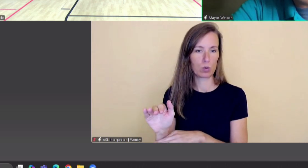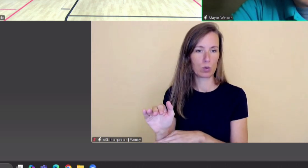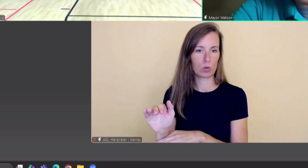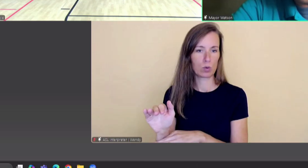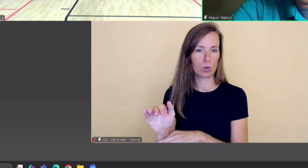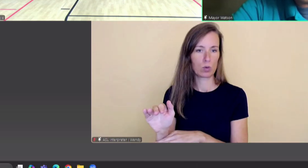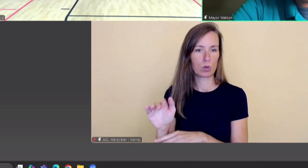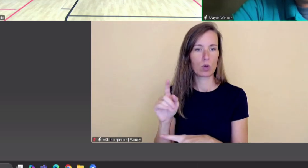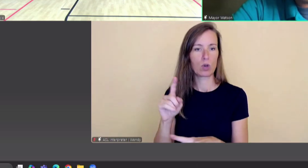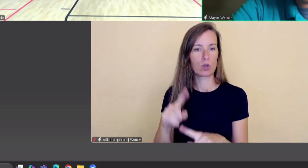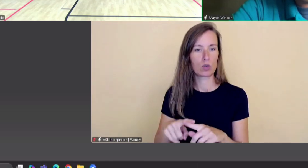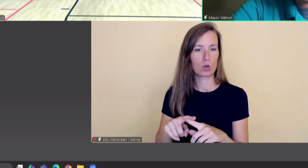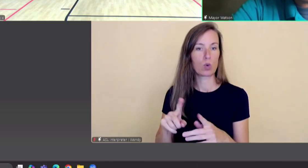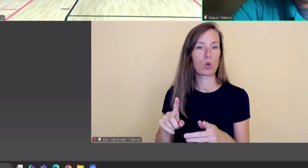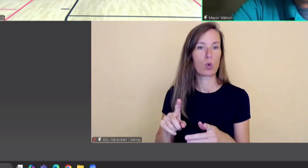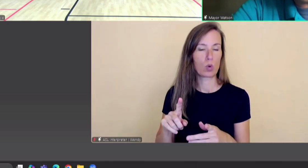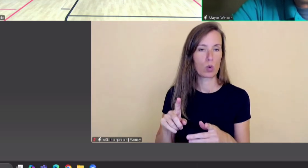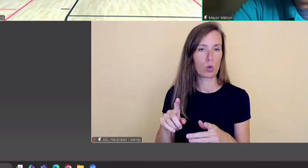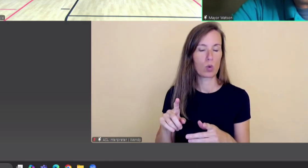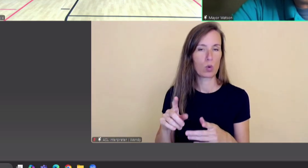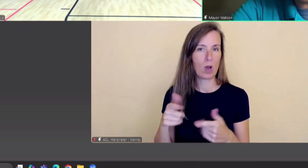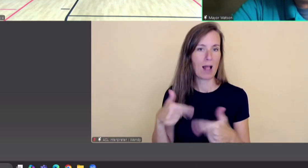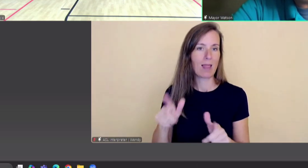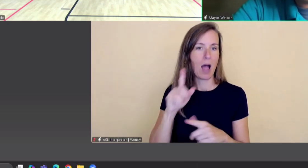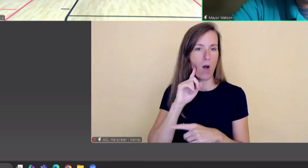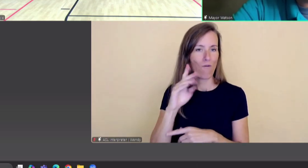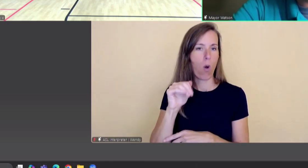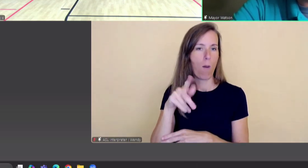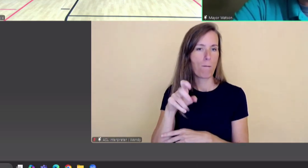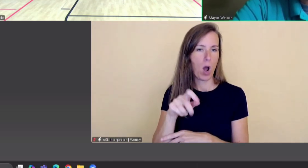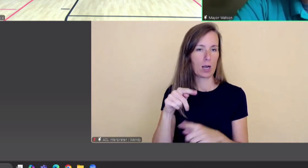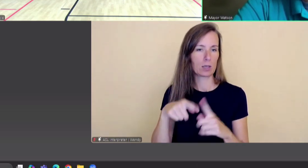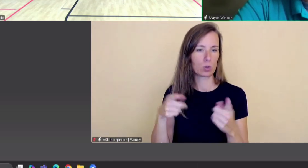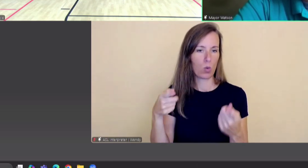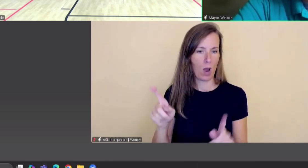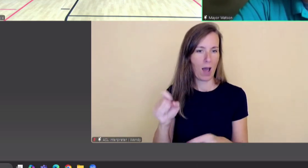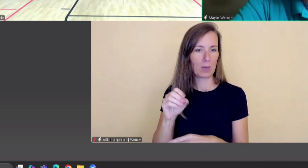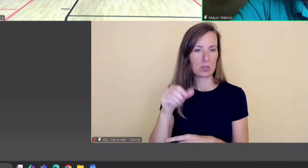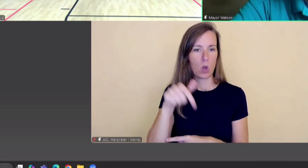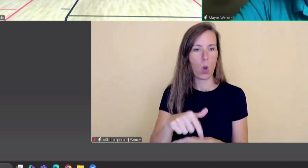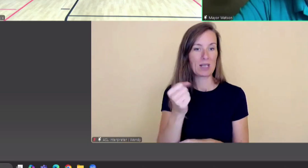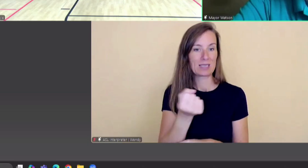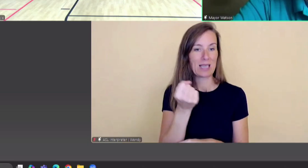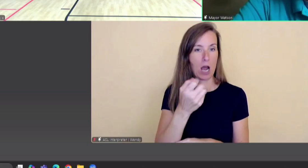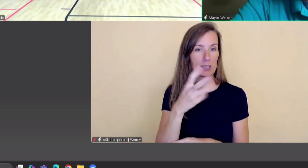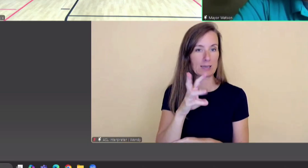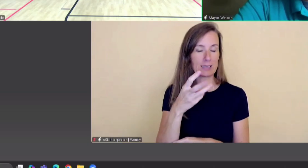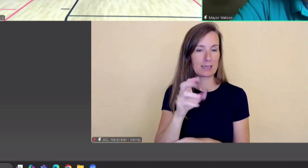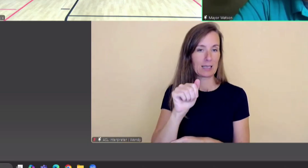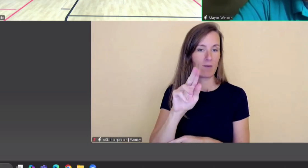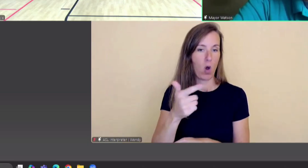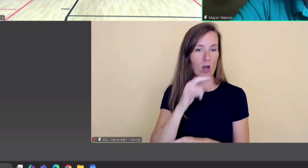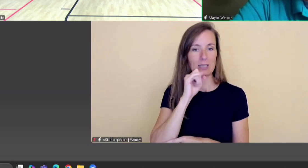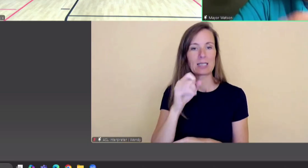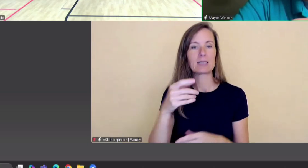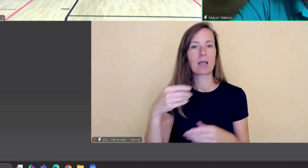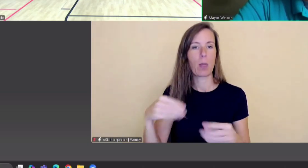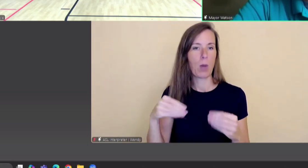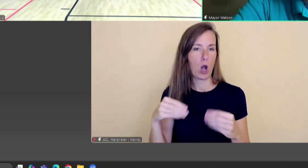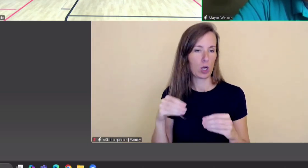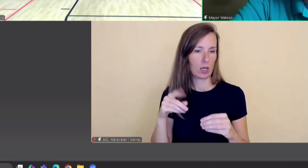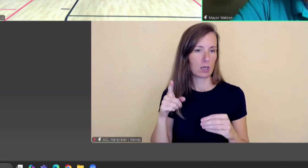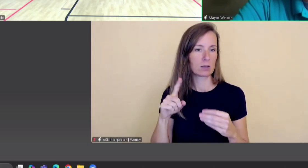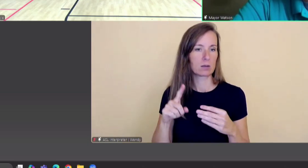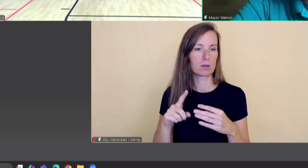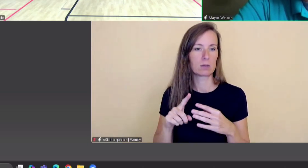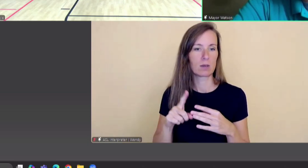market. This Saturday is the 16th of August. The market runs from 8 a.m. to noon. So please come on out and meet your neighbors.